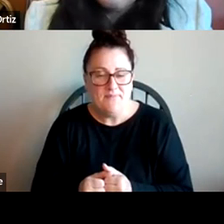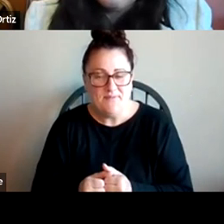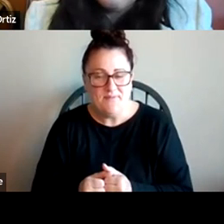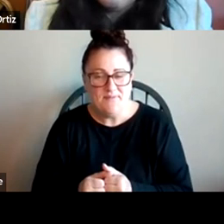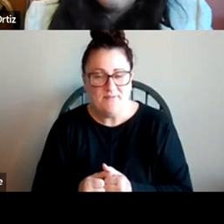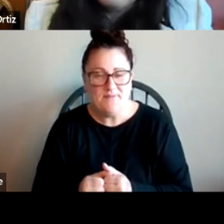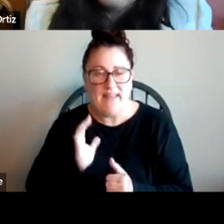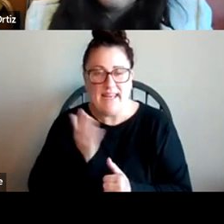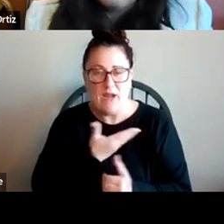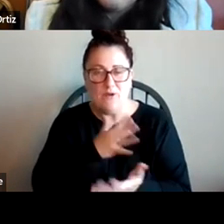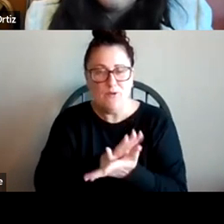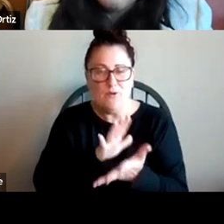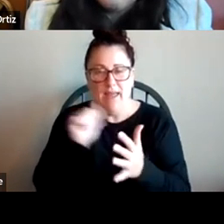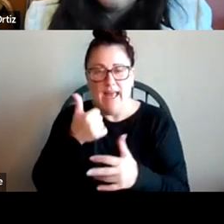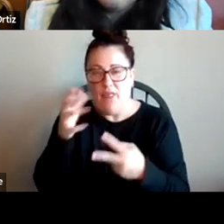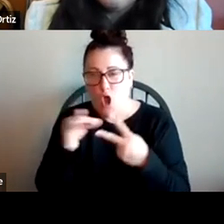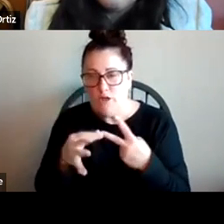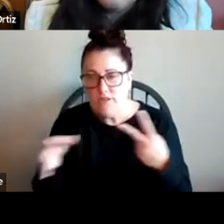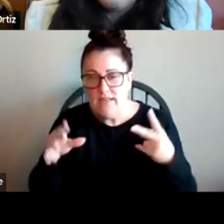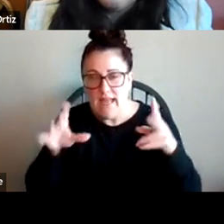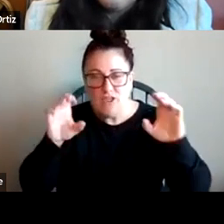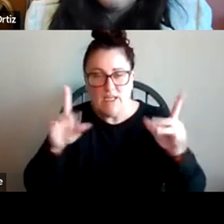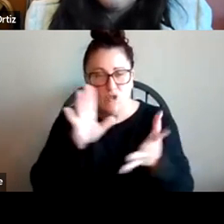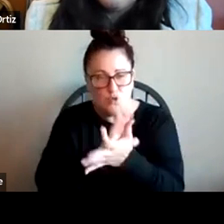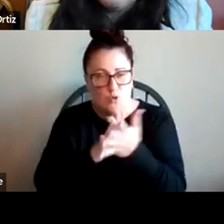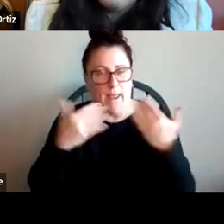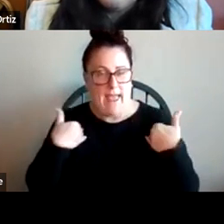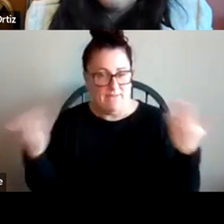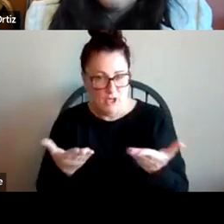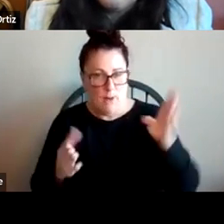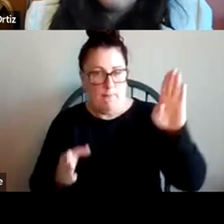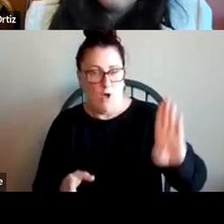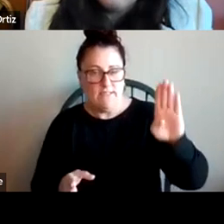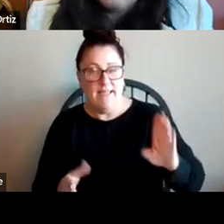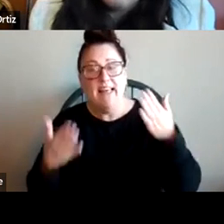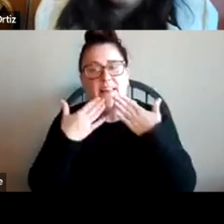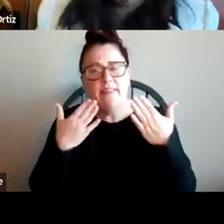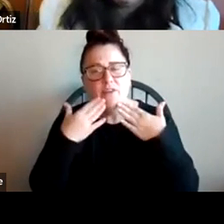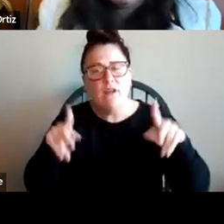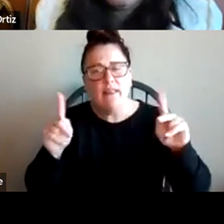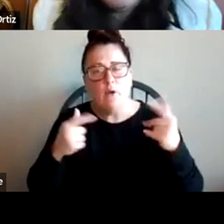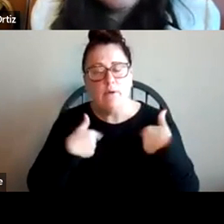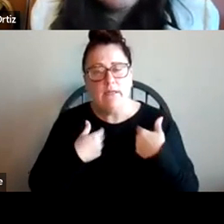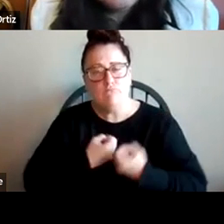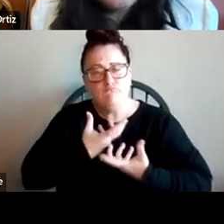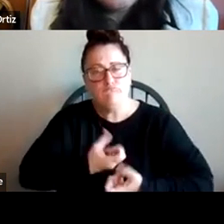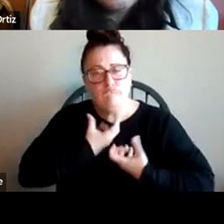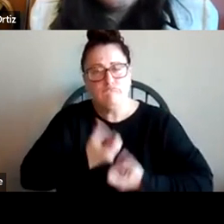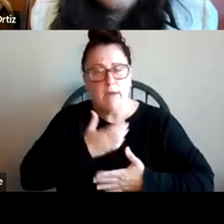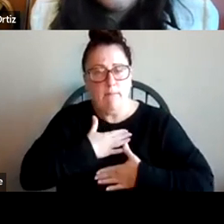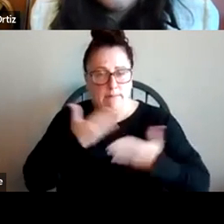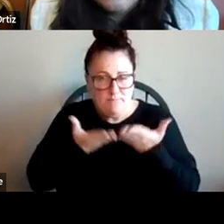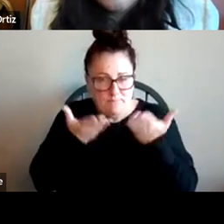in our school and other alternative education schools in Boston. Thank you for allowing me to express this suggestion.